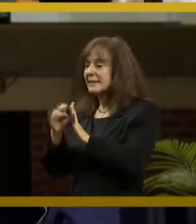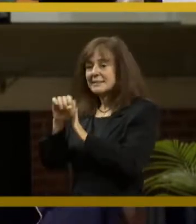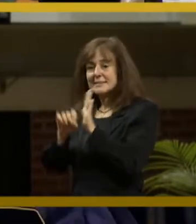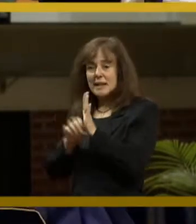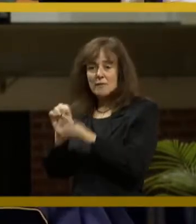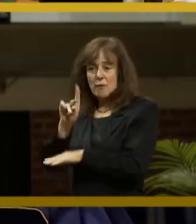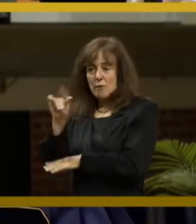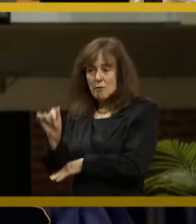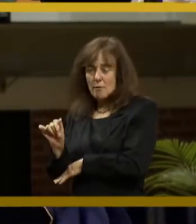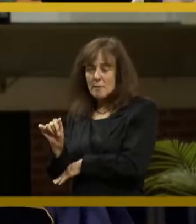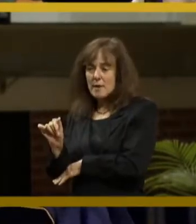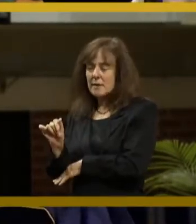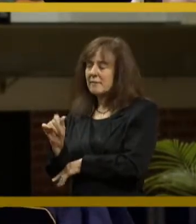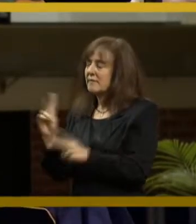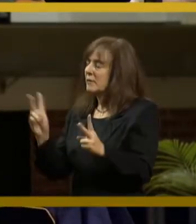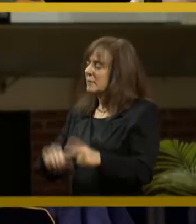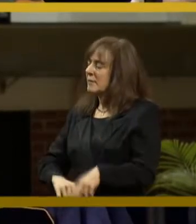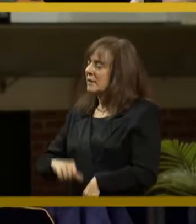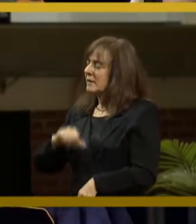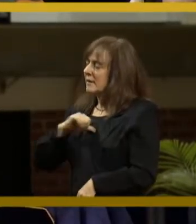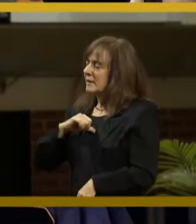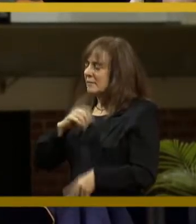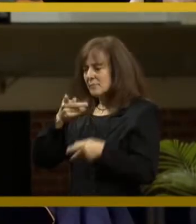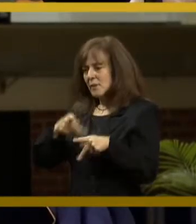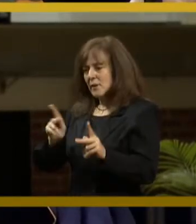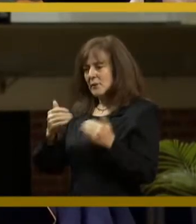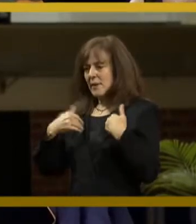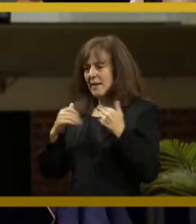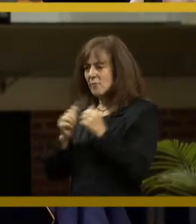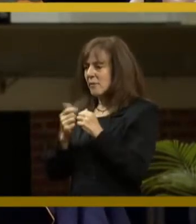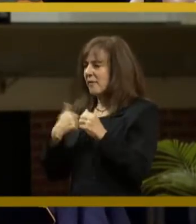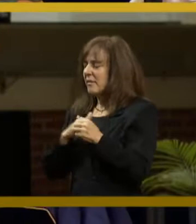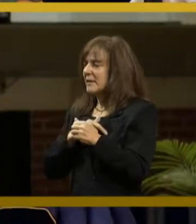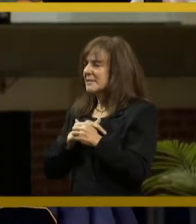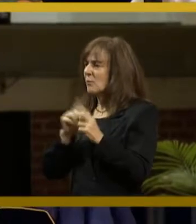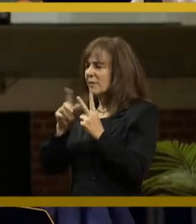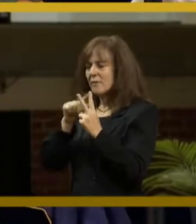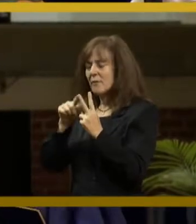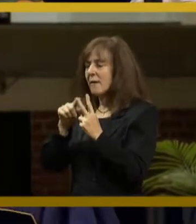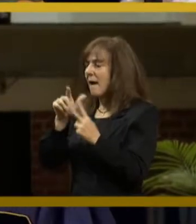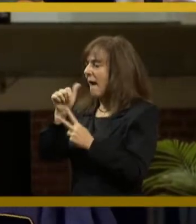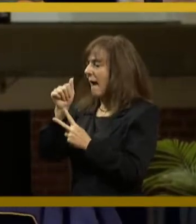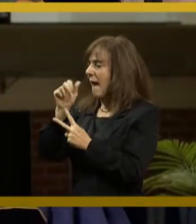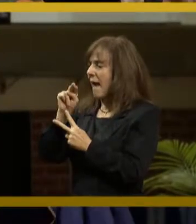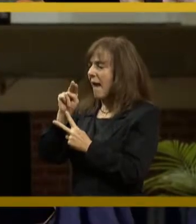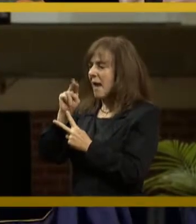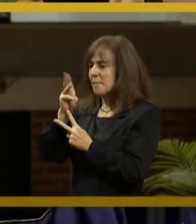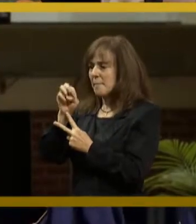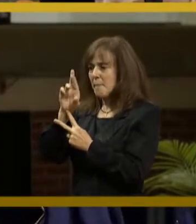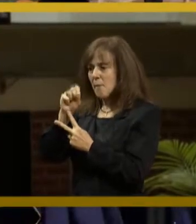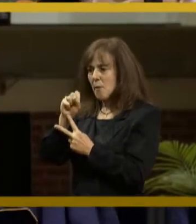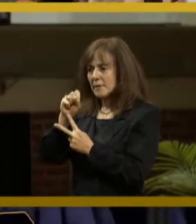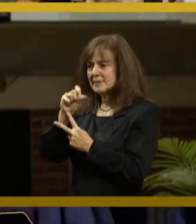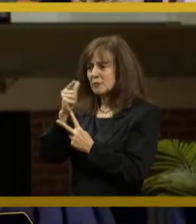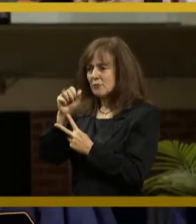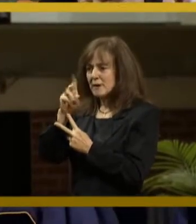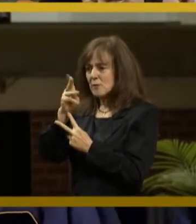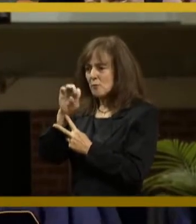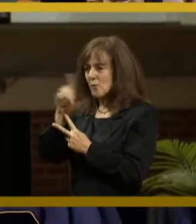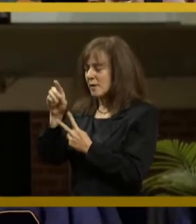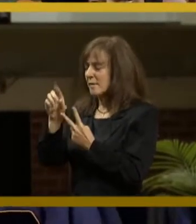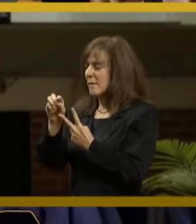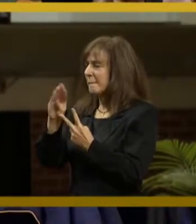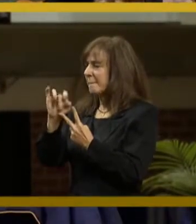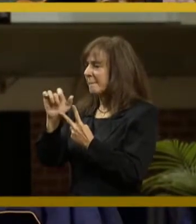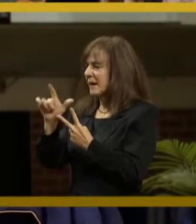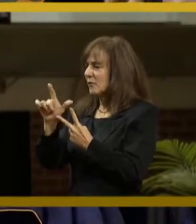of Oklahoma. We are very proud and privileged to have with us a wonderful couple, Ann Morris Greenwood and Michael Greenwood.